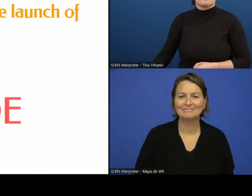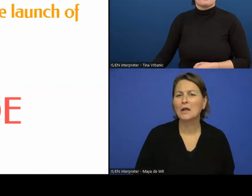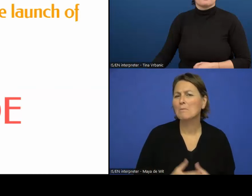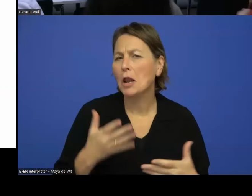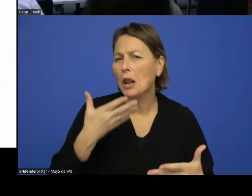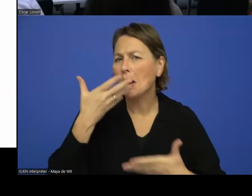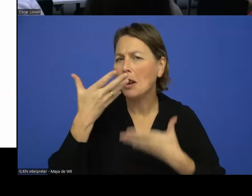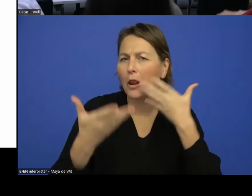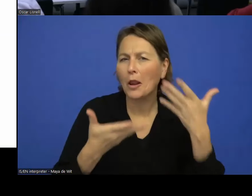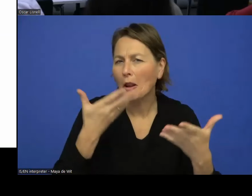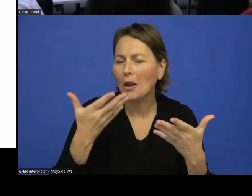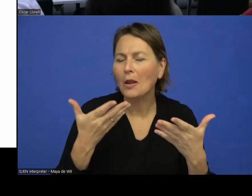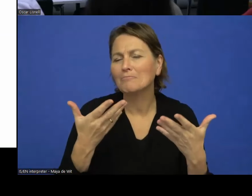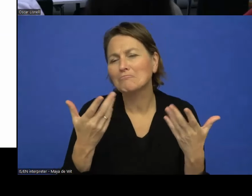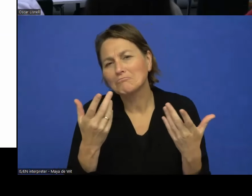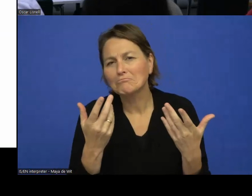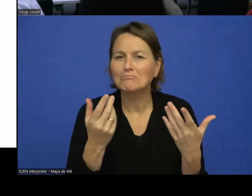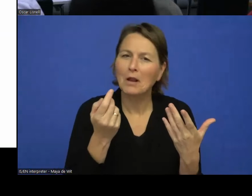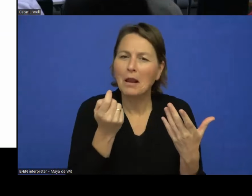different